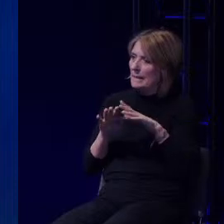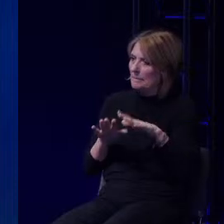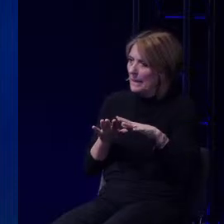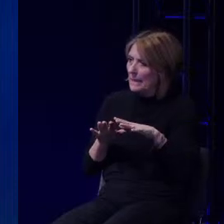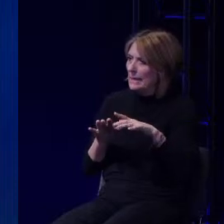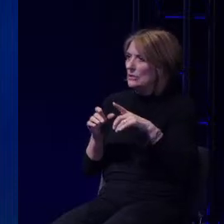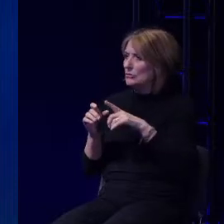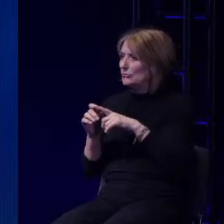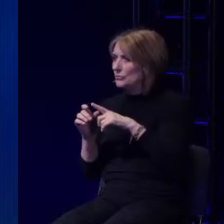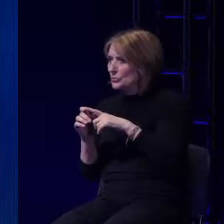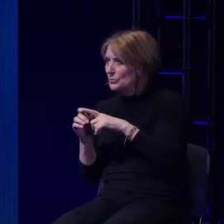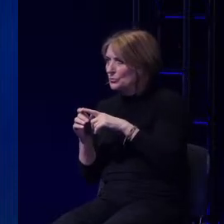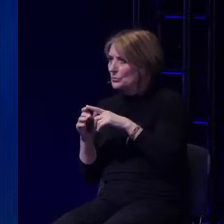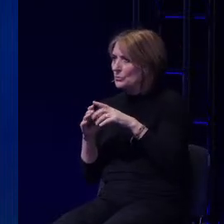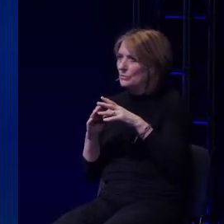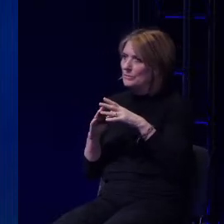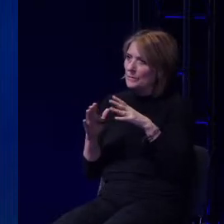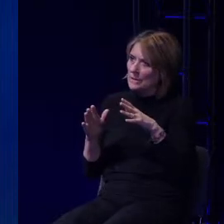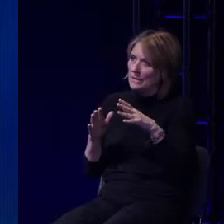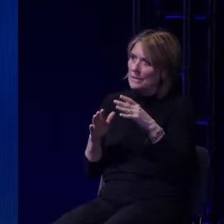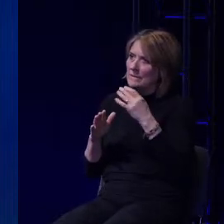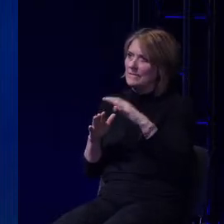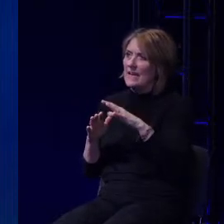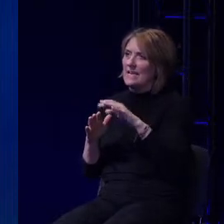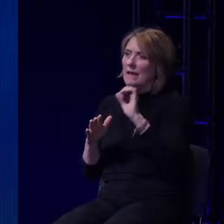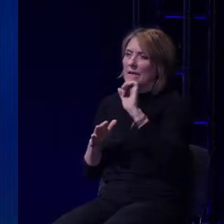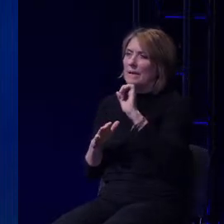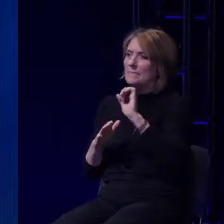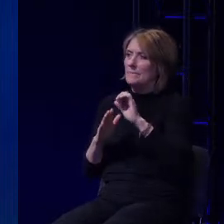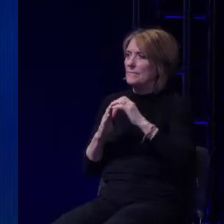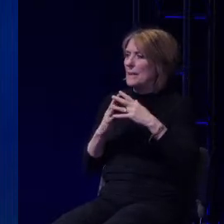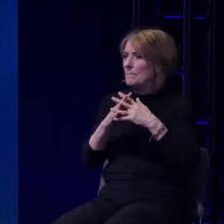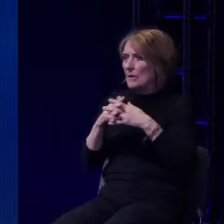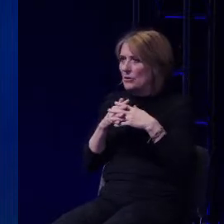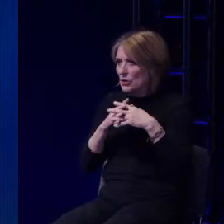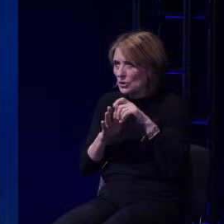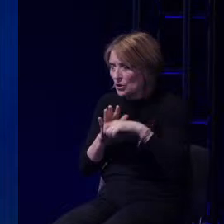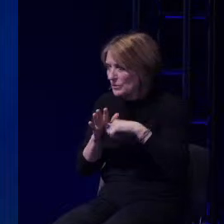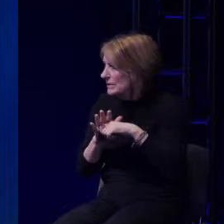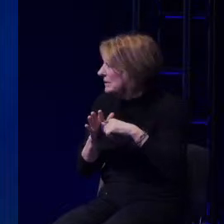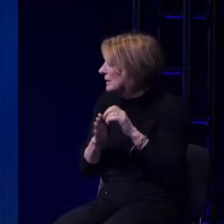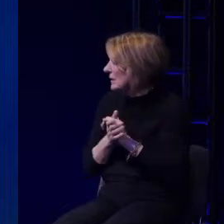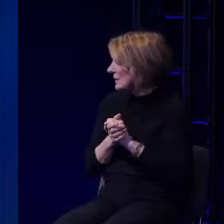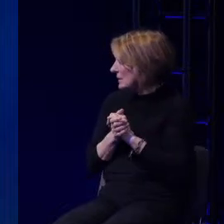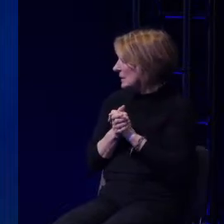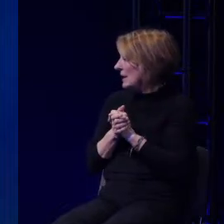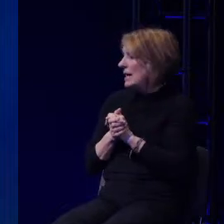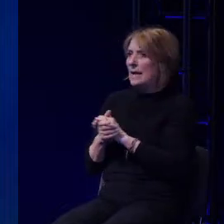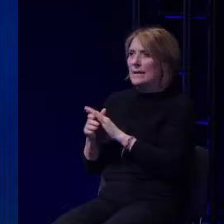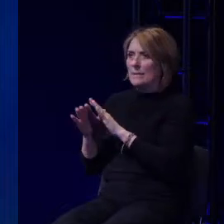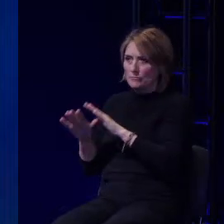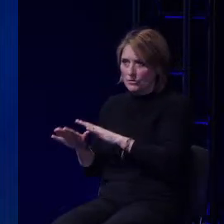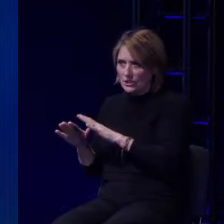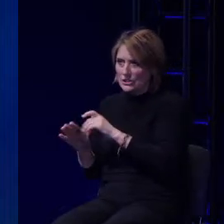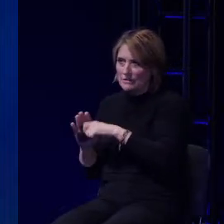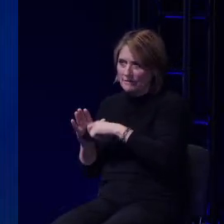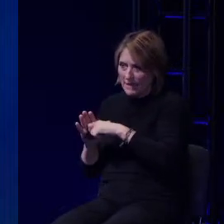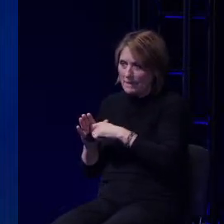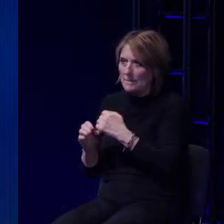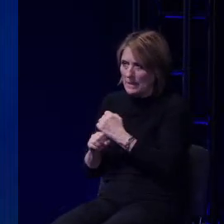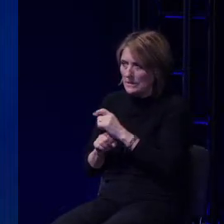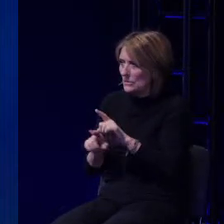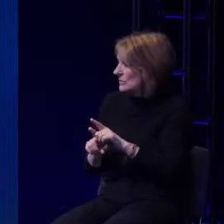These great American documentaries, plus the Canadian and the British filmmakers as well. It's fantastic